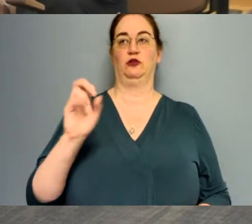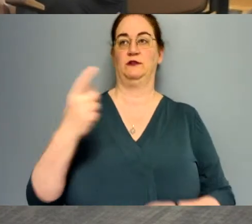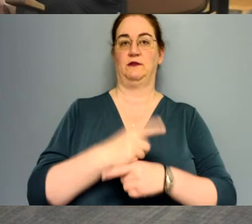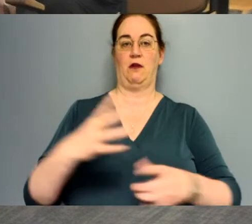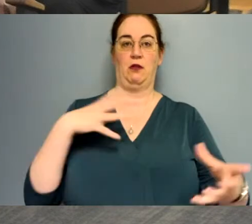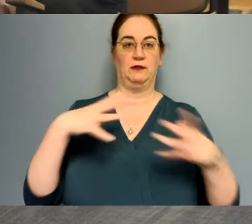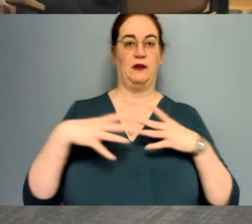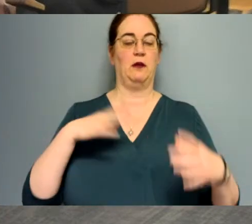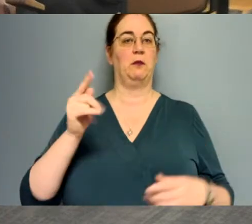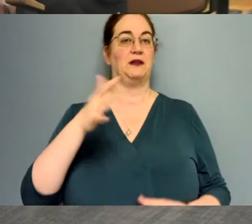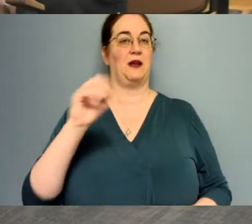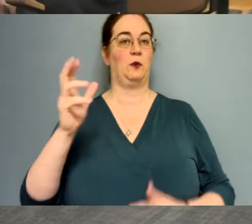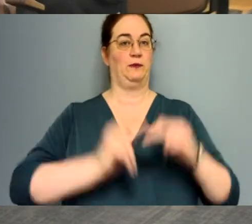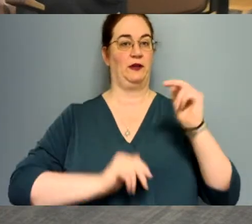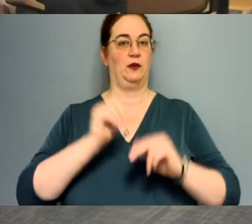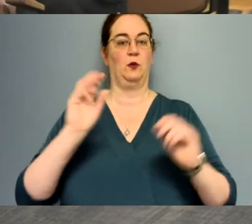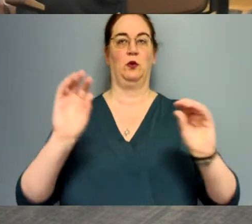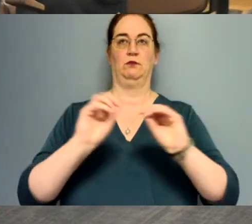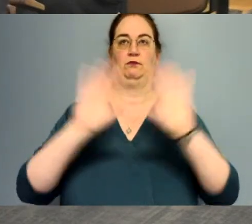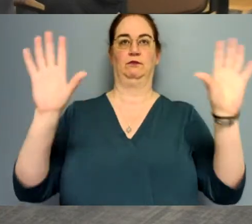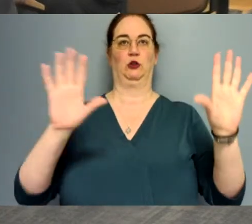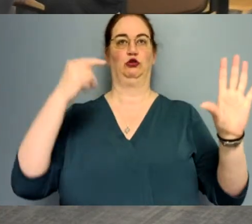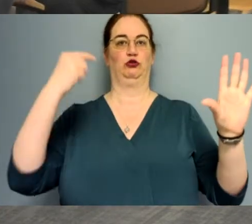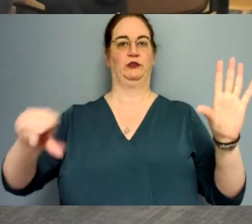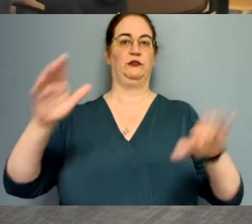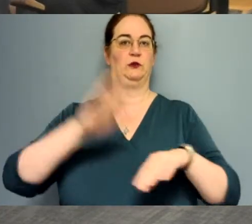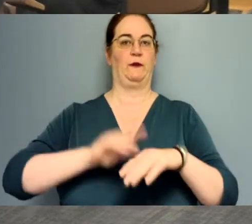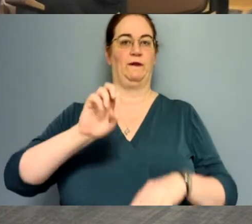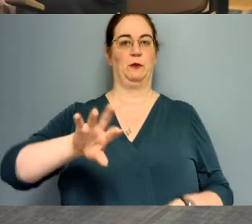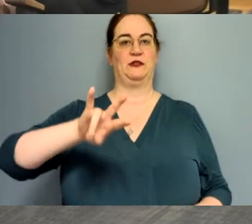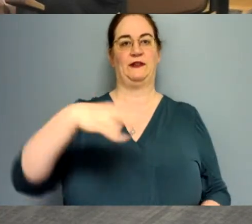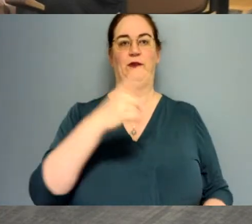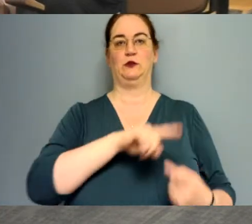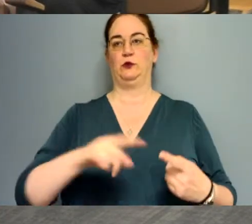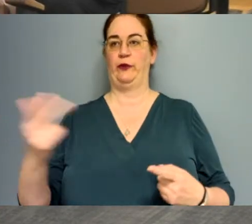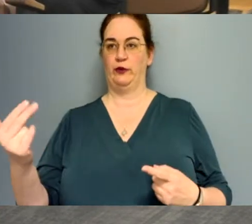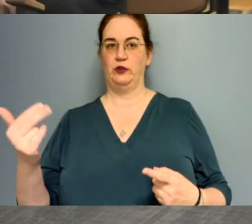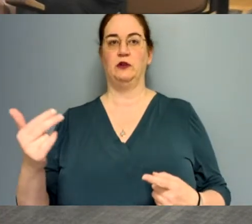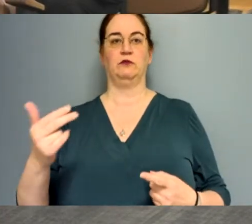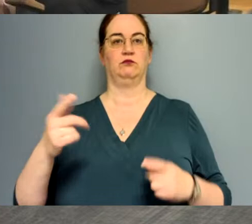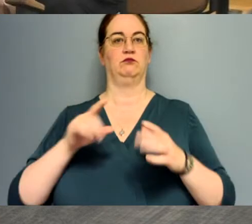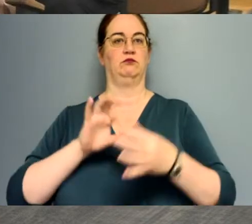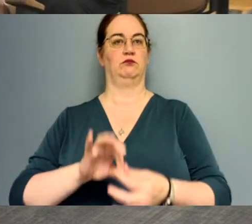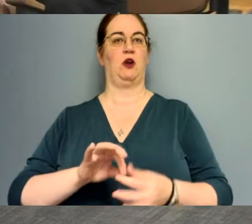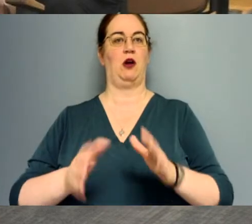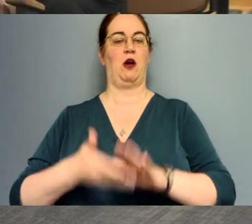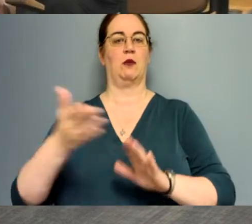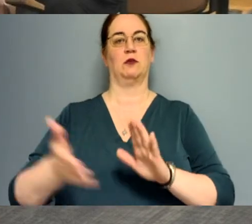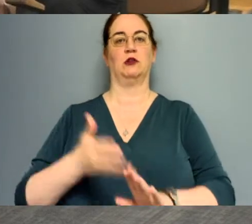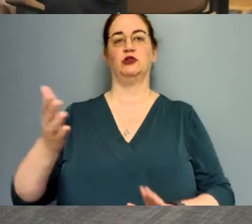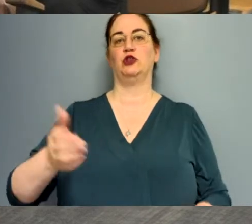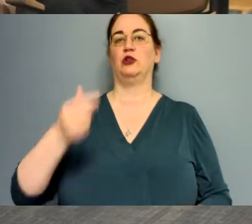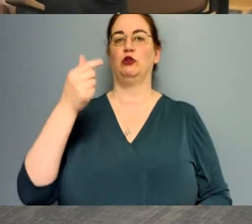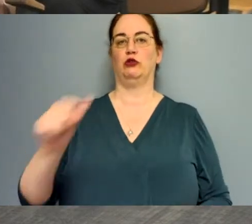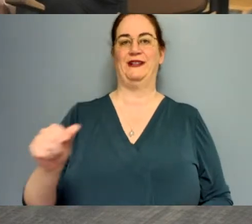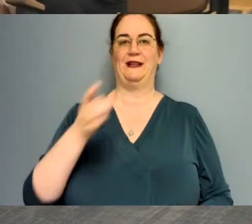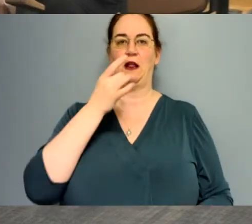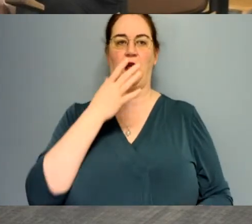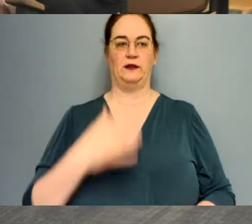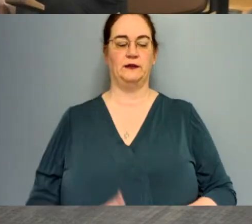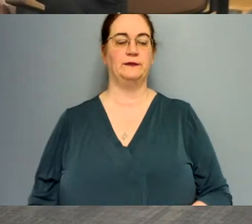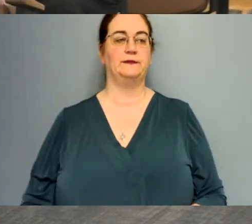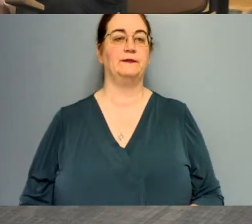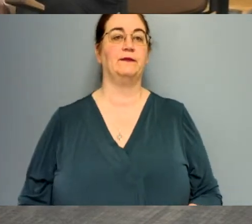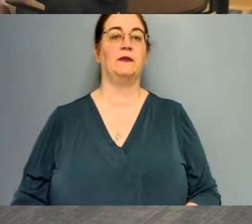Bucks County Building will be illuminated green November 7th through 13th as part of Operation Greenlight, a